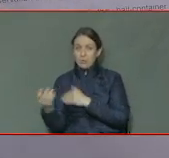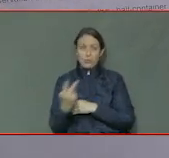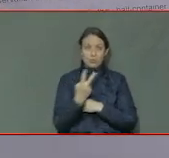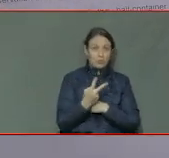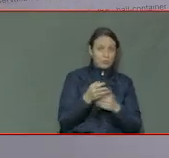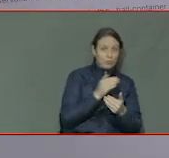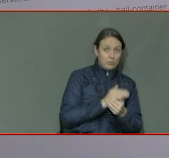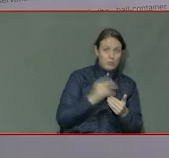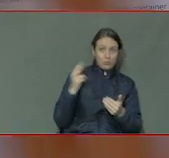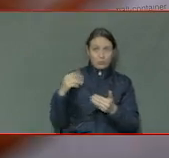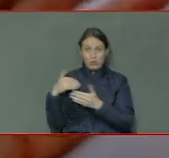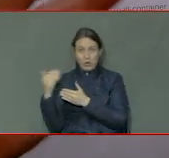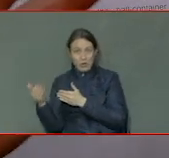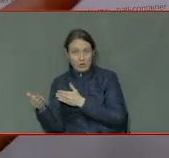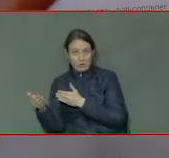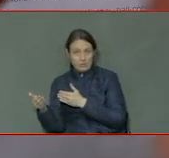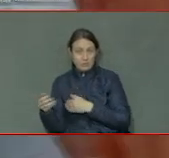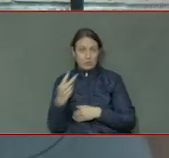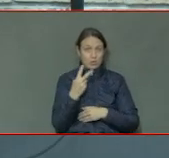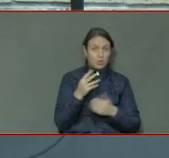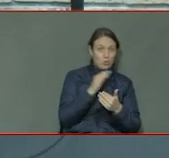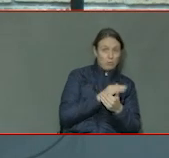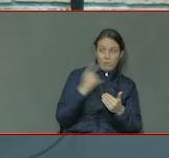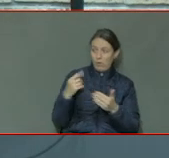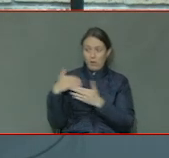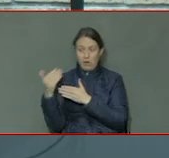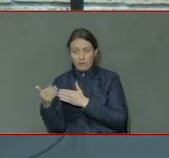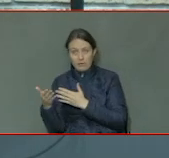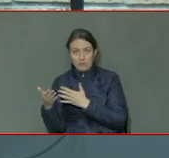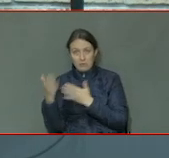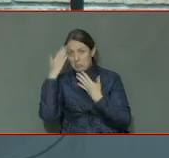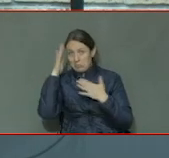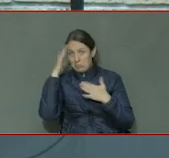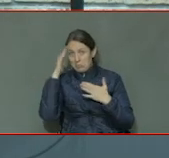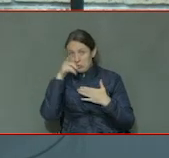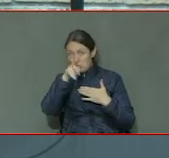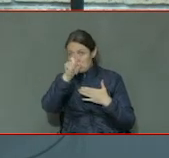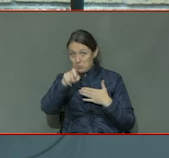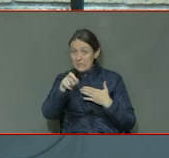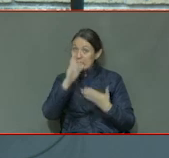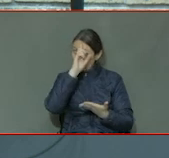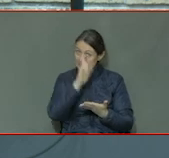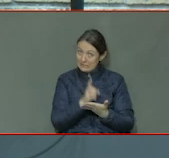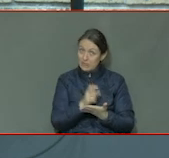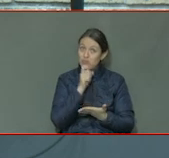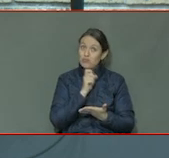after, two before, one after? That's your decisions that you have to make to use the definition. So I'm going to use